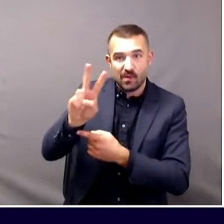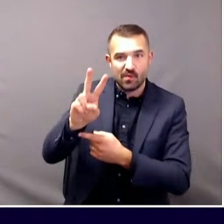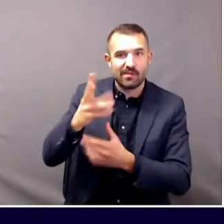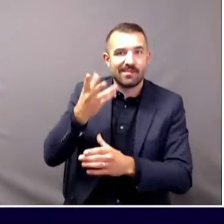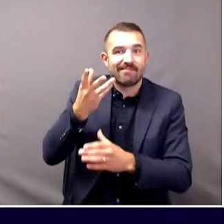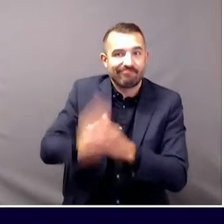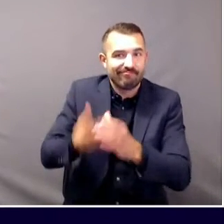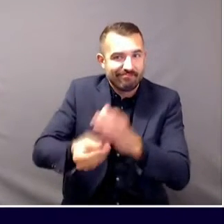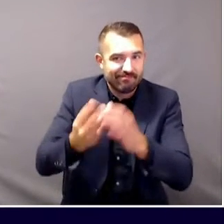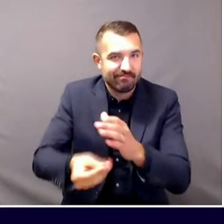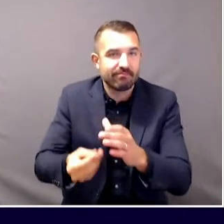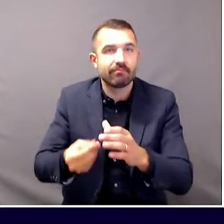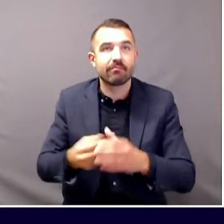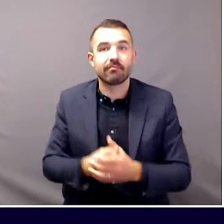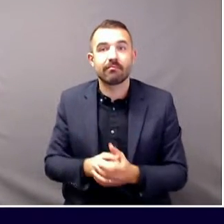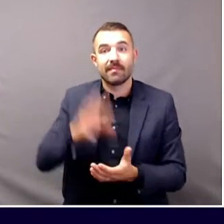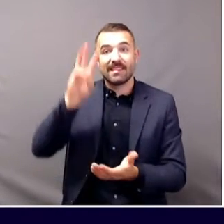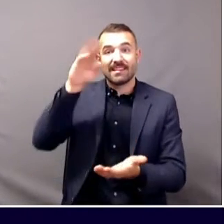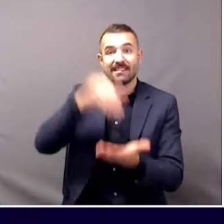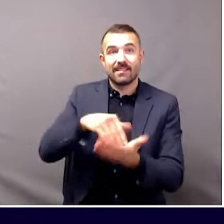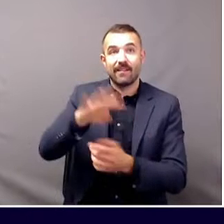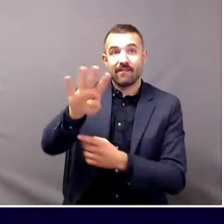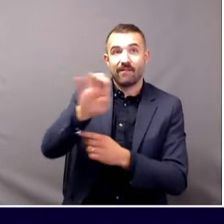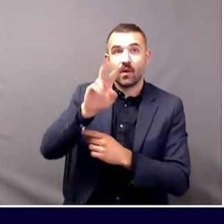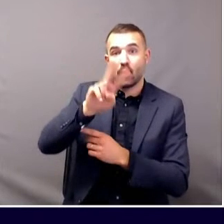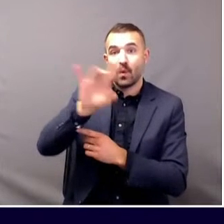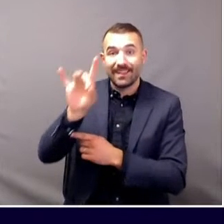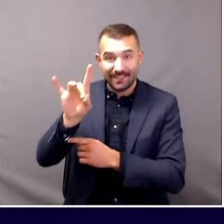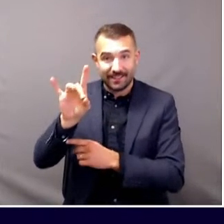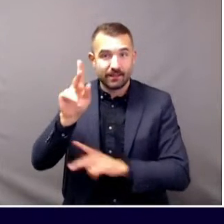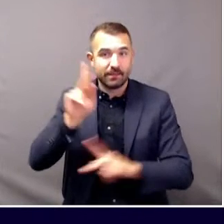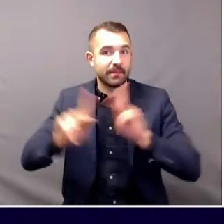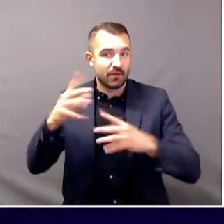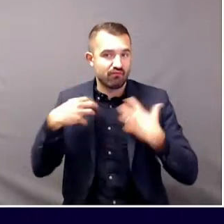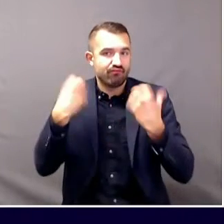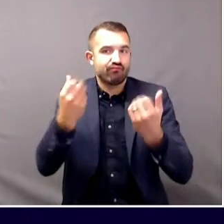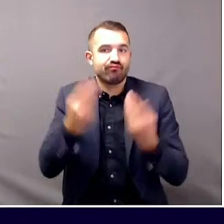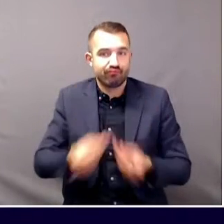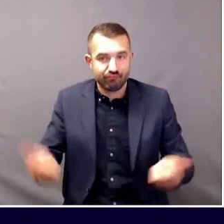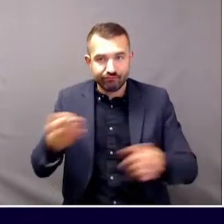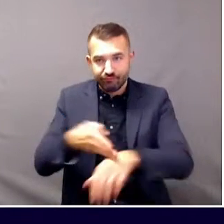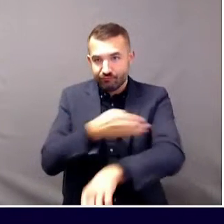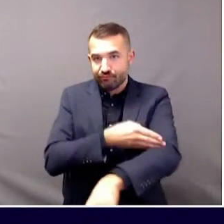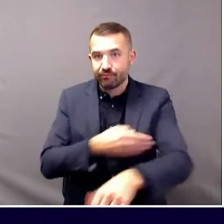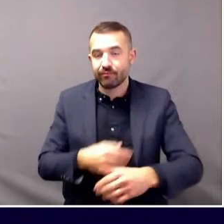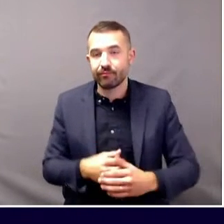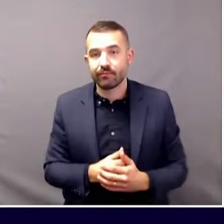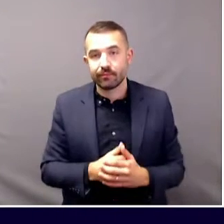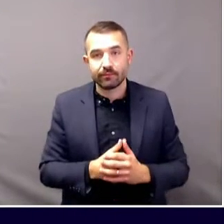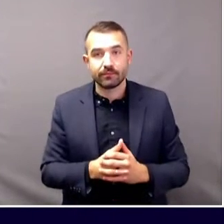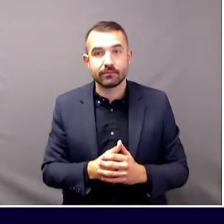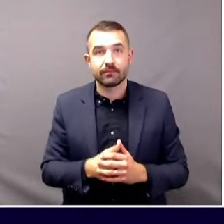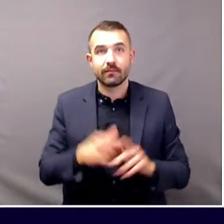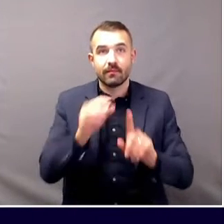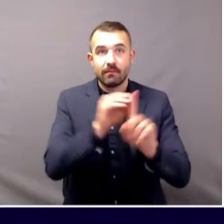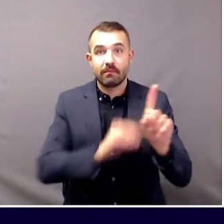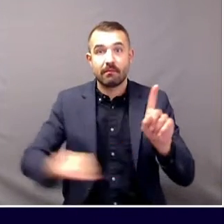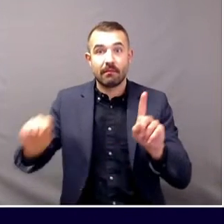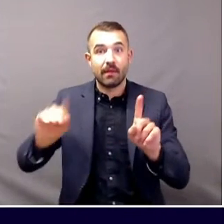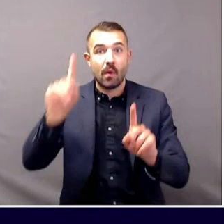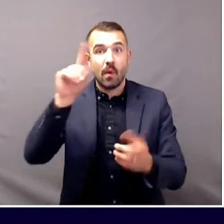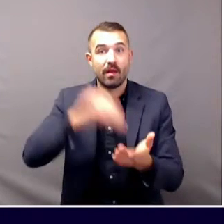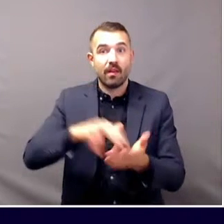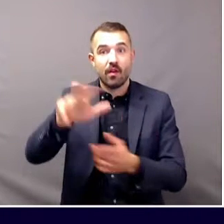6,428 individuals have recovered. Among our cases right now are 1,340